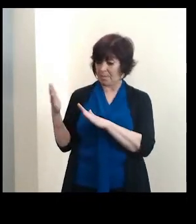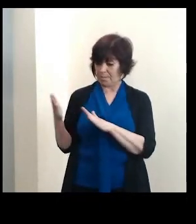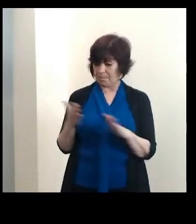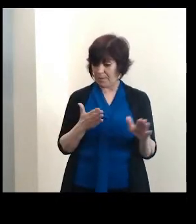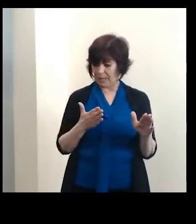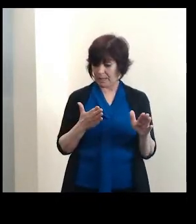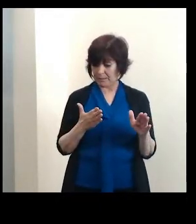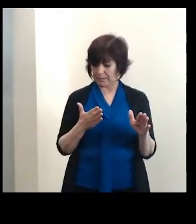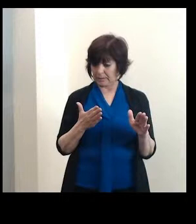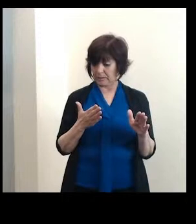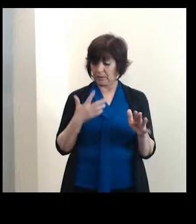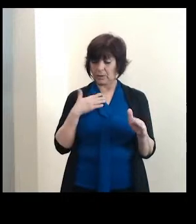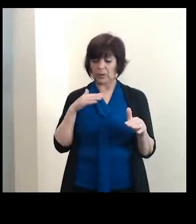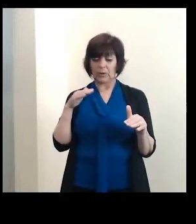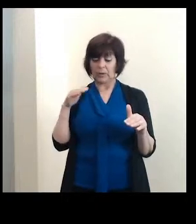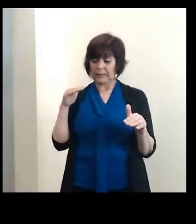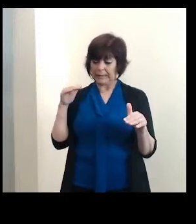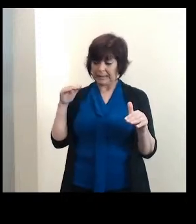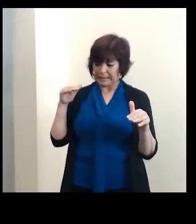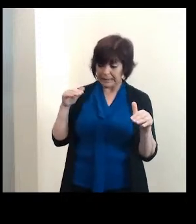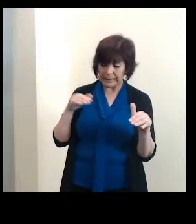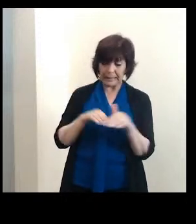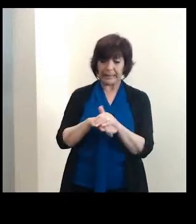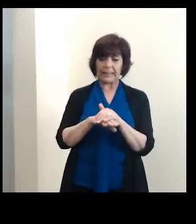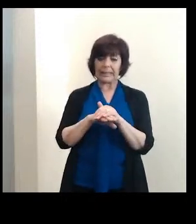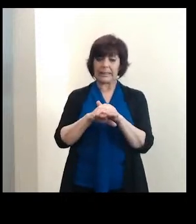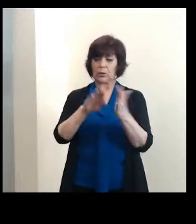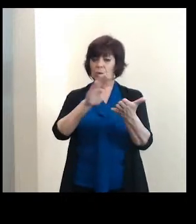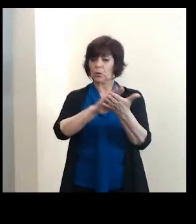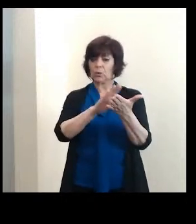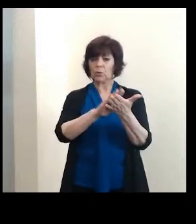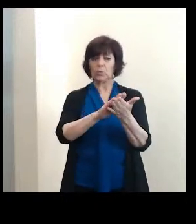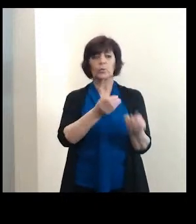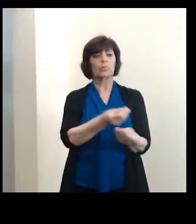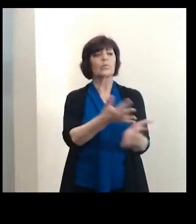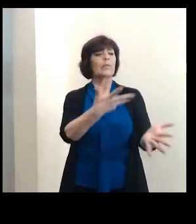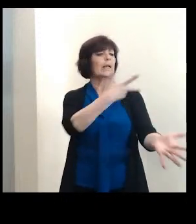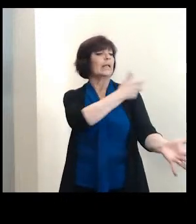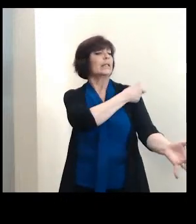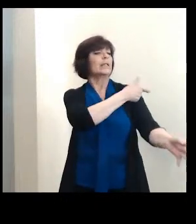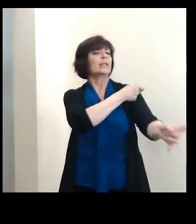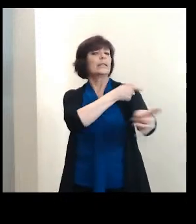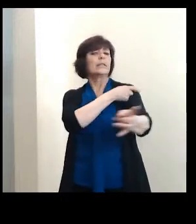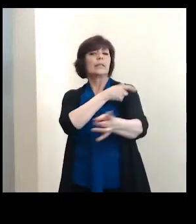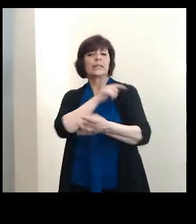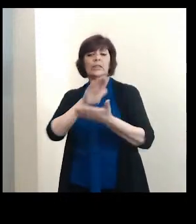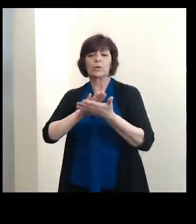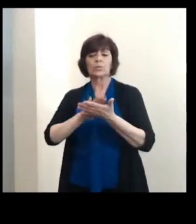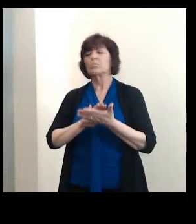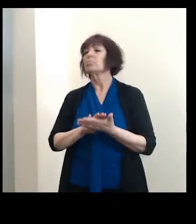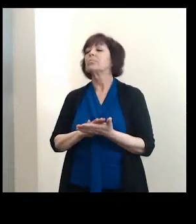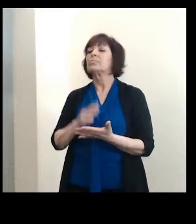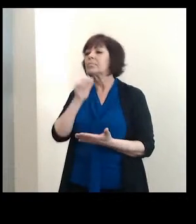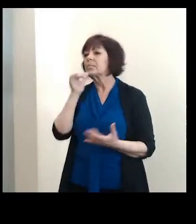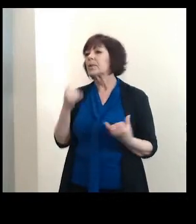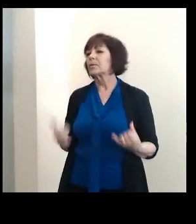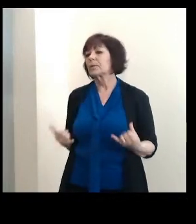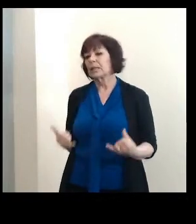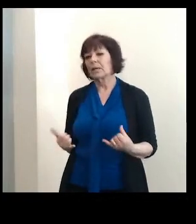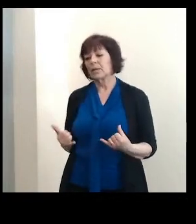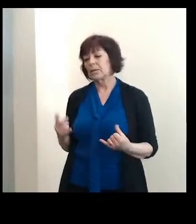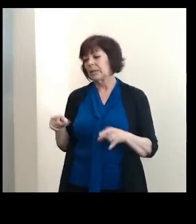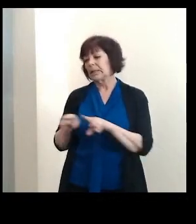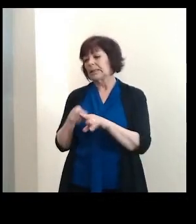into schools in order to give vaccines to students who are 16 or 17 years old? Not at this time, and as I